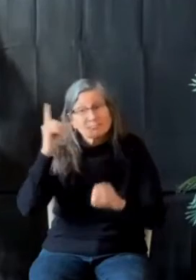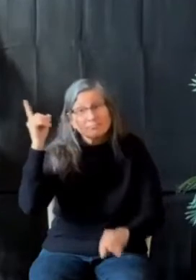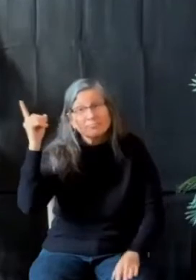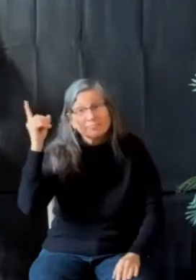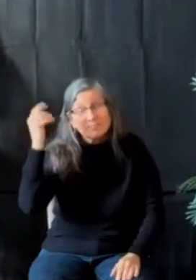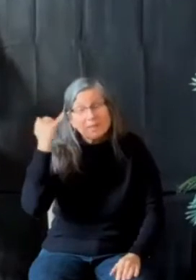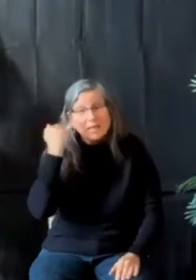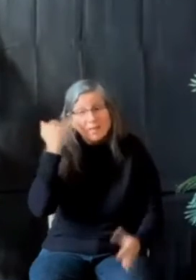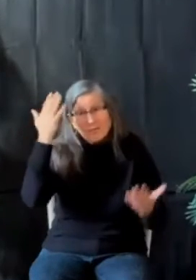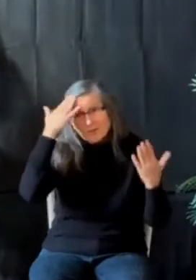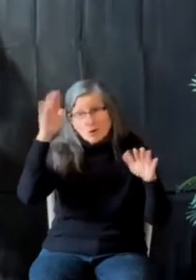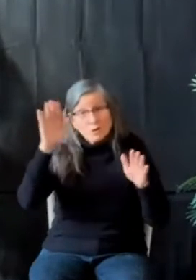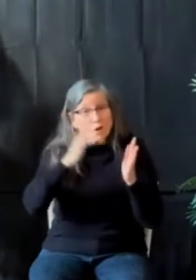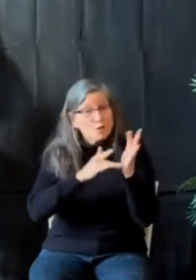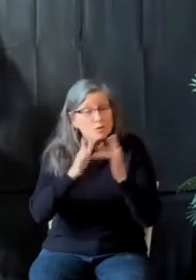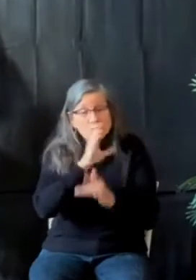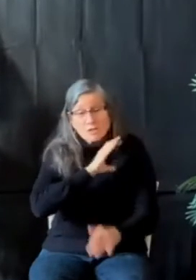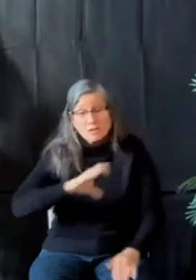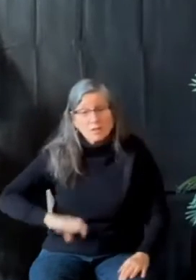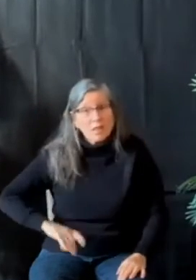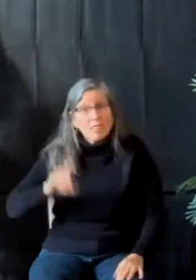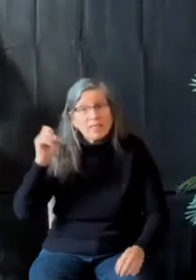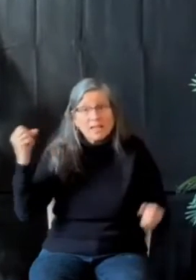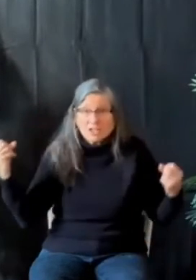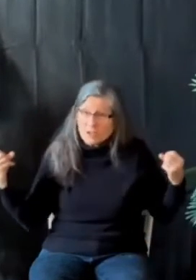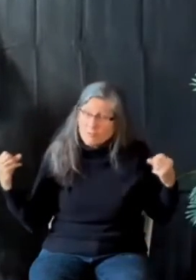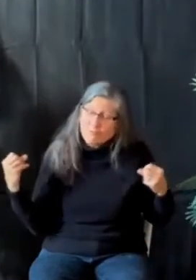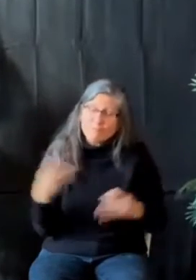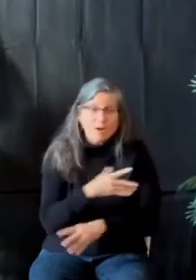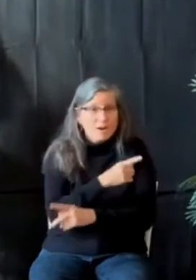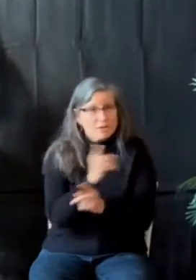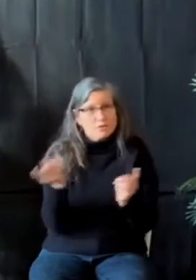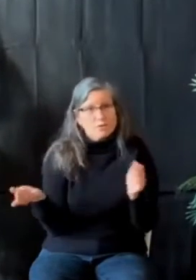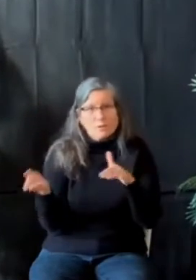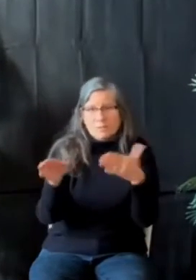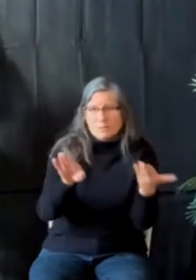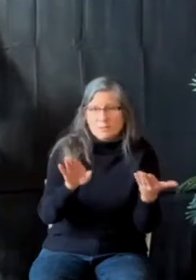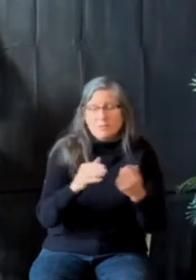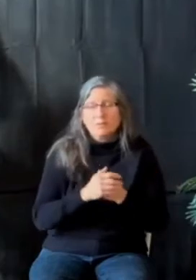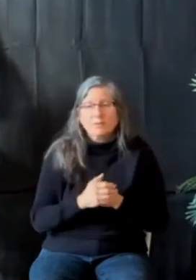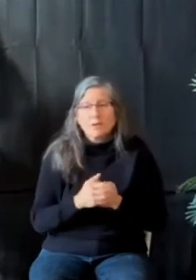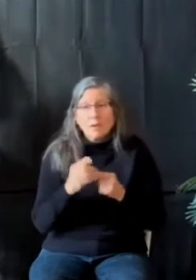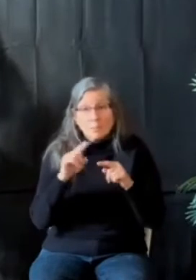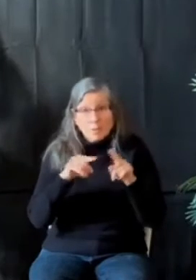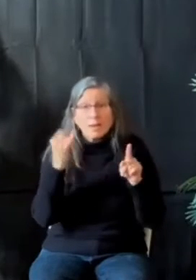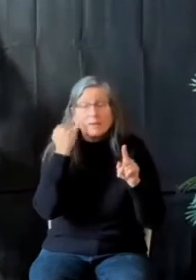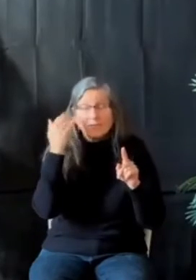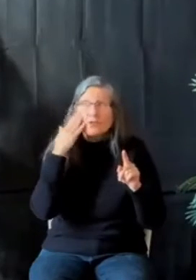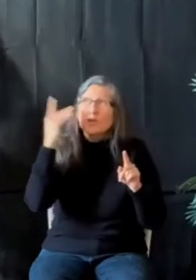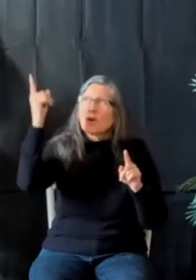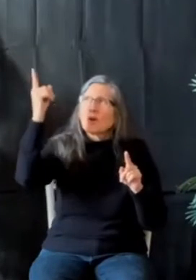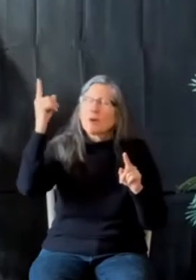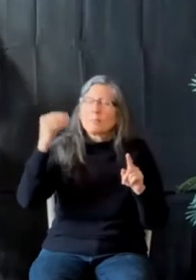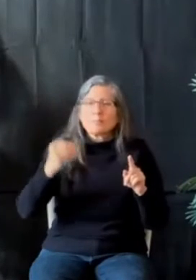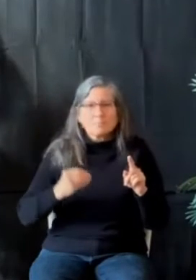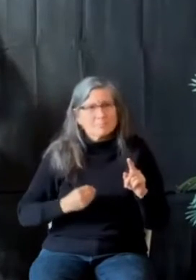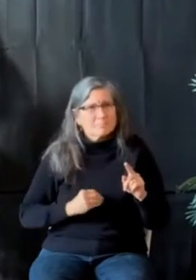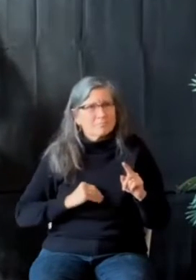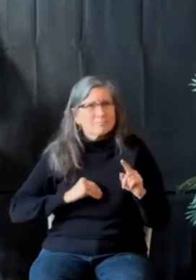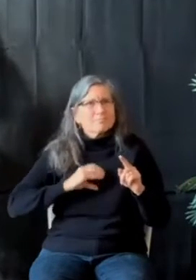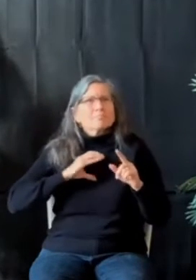And if you don't know Jesus Christ, that ought to frighten you to death. But if you do know him, it ought to make you